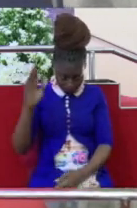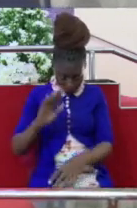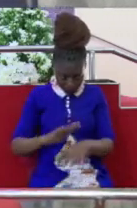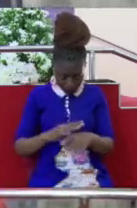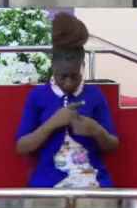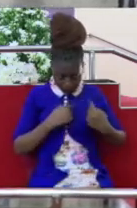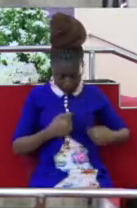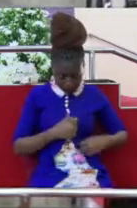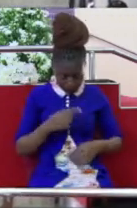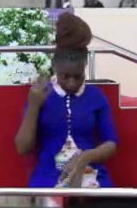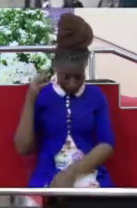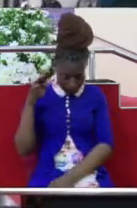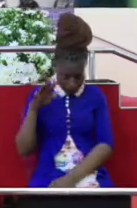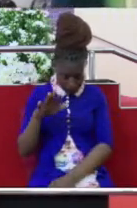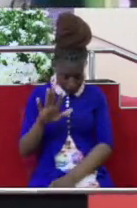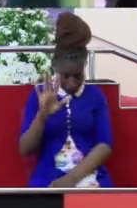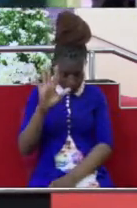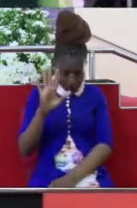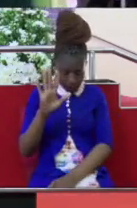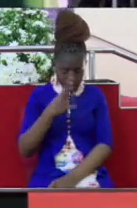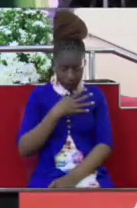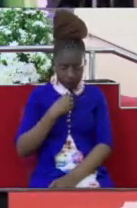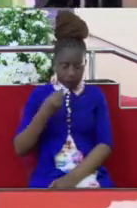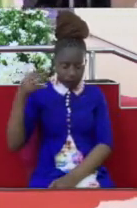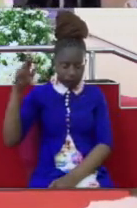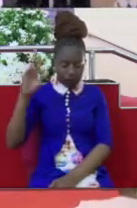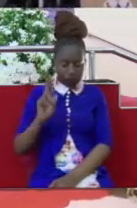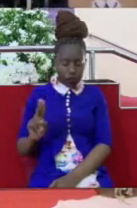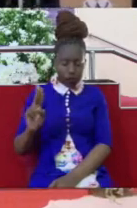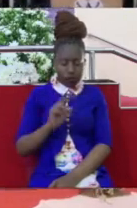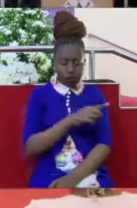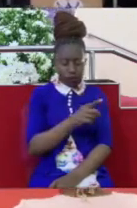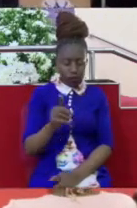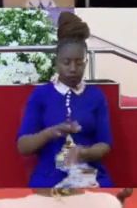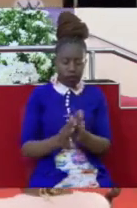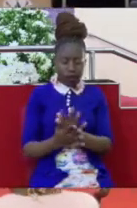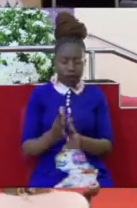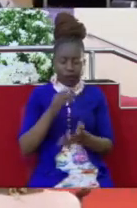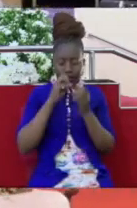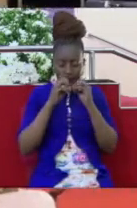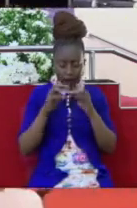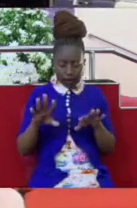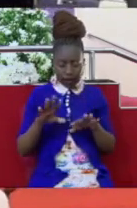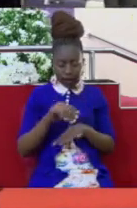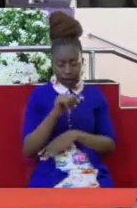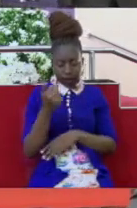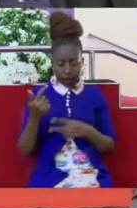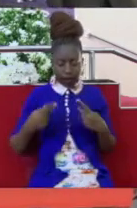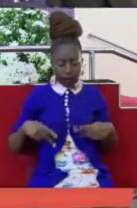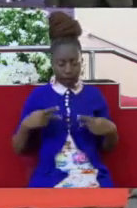used by God to be a blessing to others. And you're willing to tell God, look, God, I'm willing